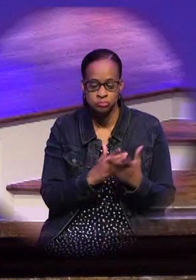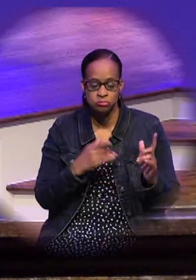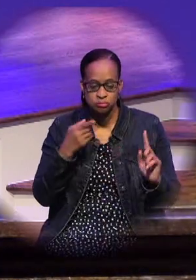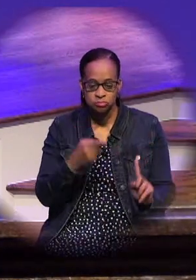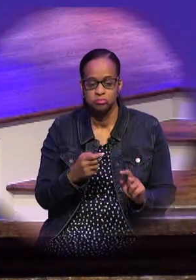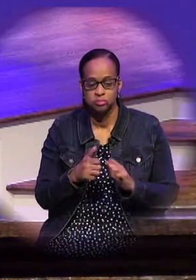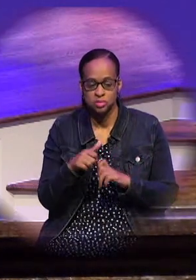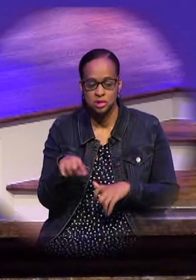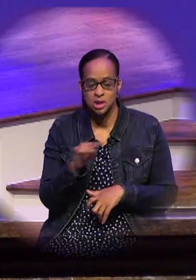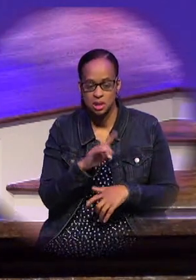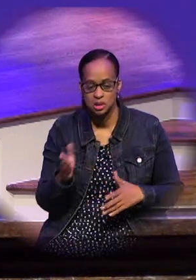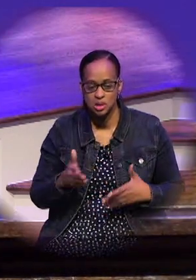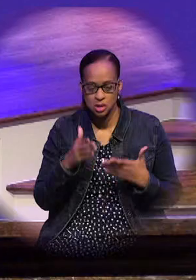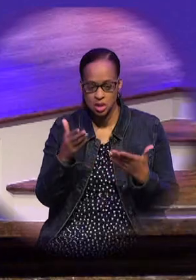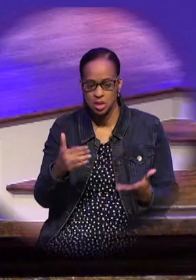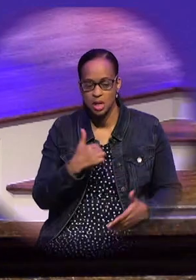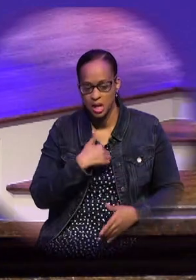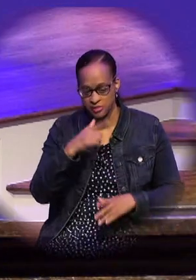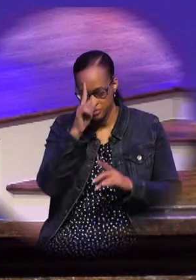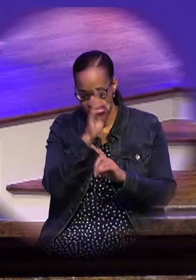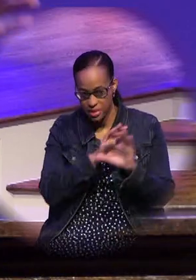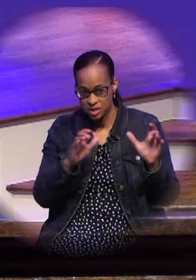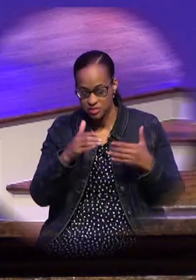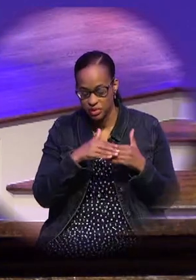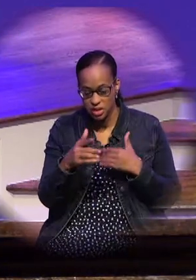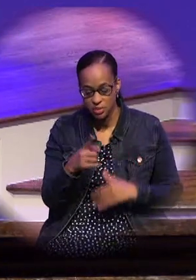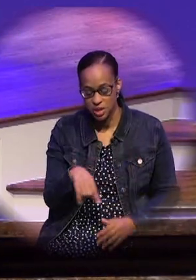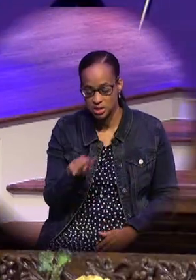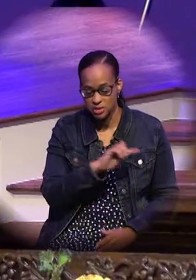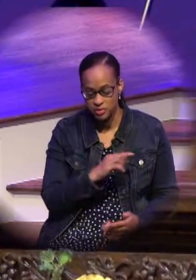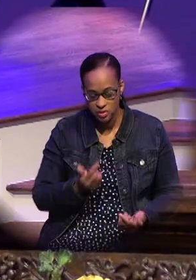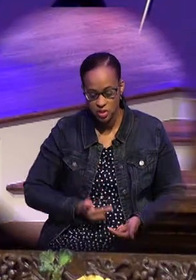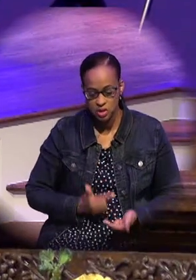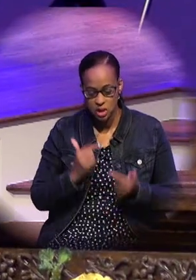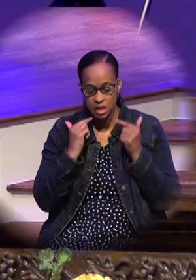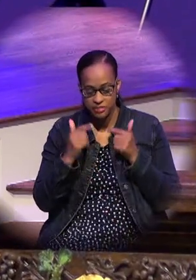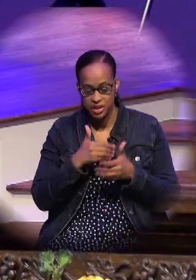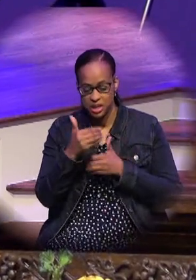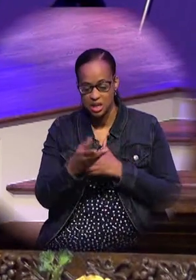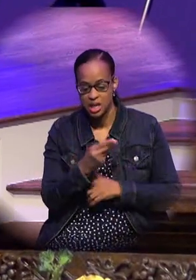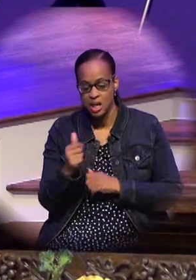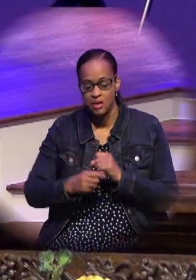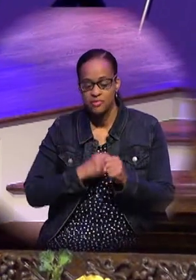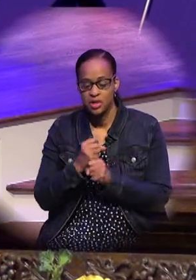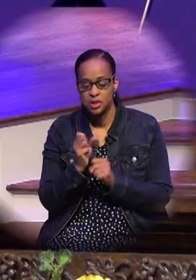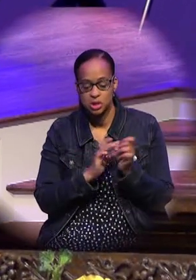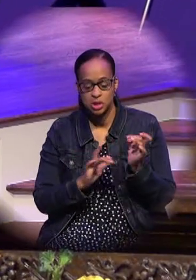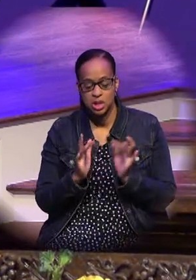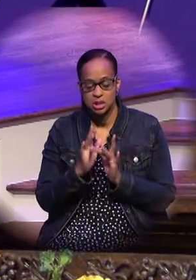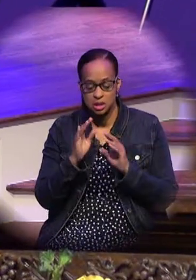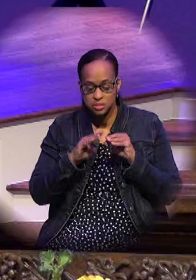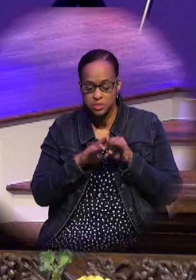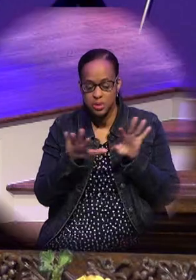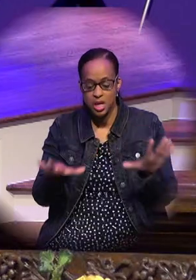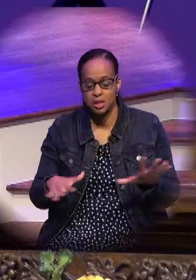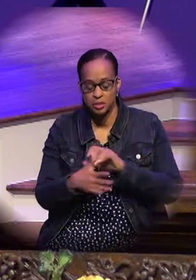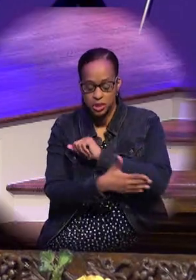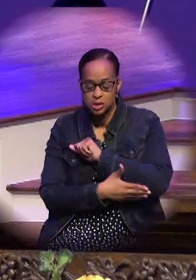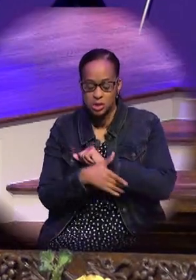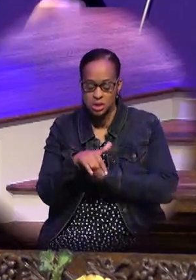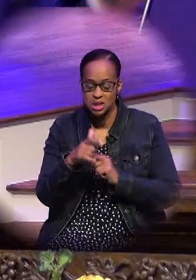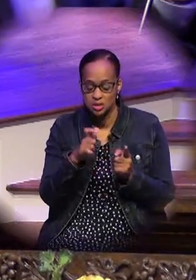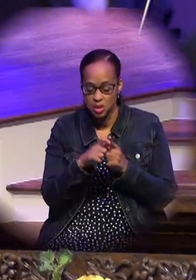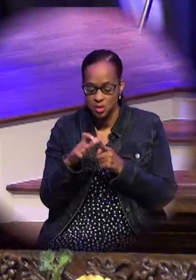was an awkward goodbye. And I imagine for the rest of his adult life, at least these next few years while Jesus spread around the countryside, these